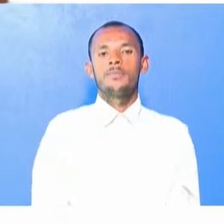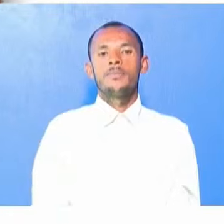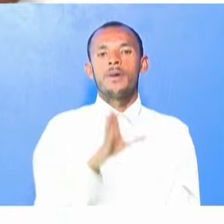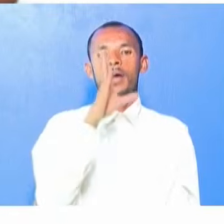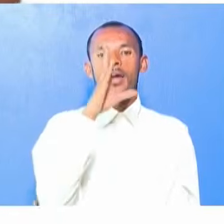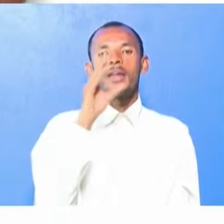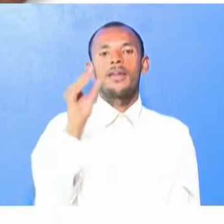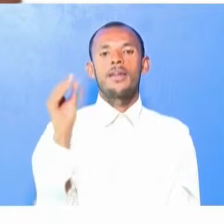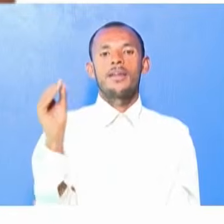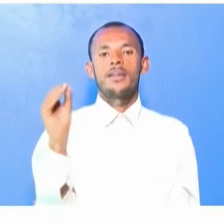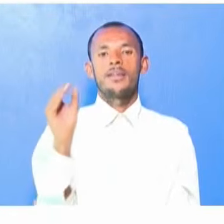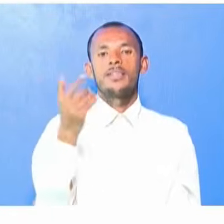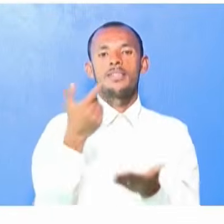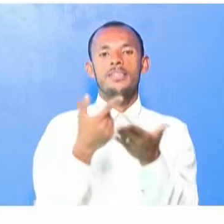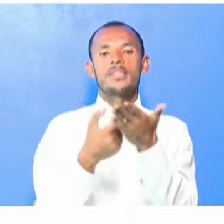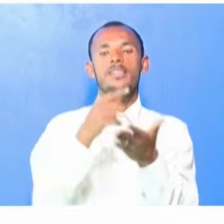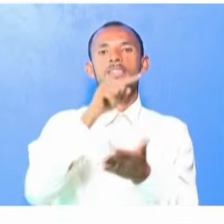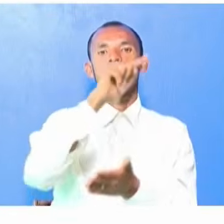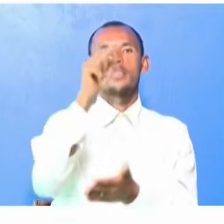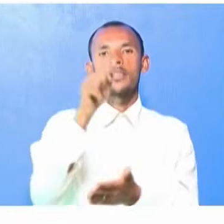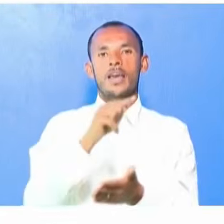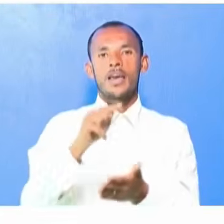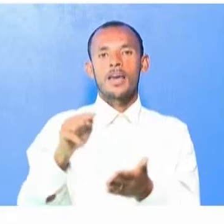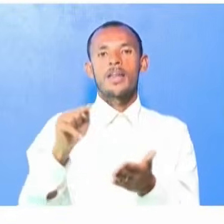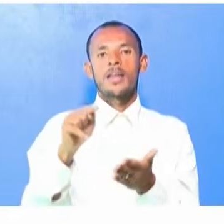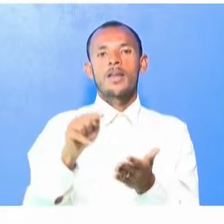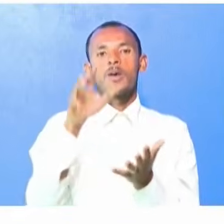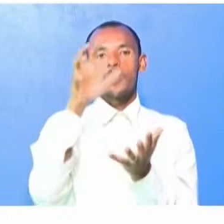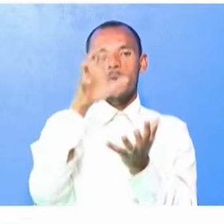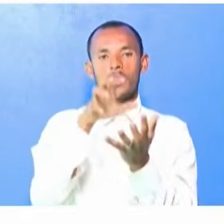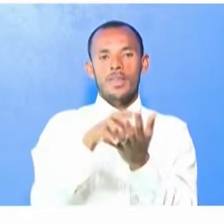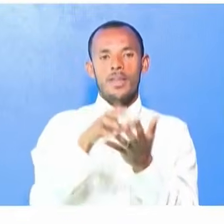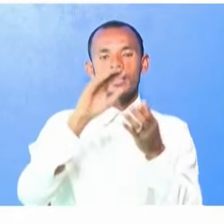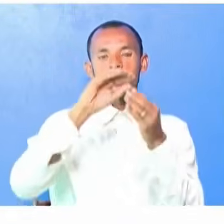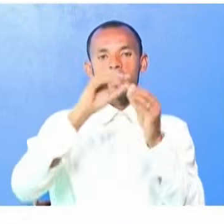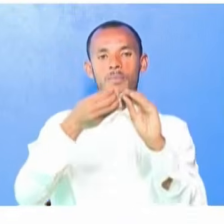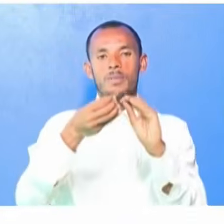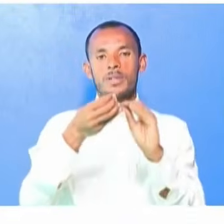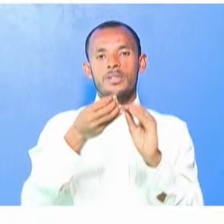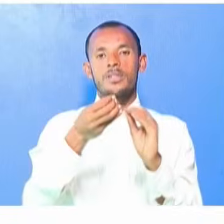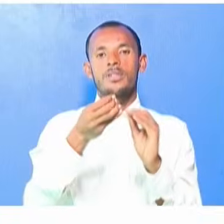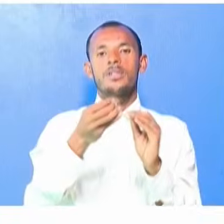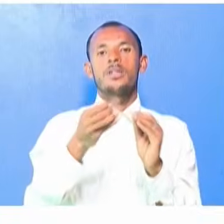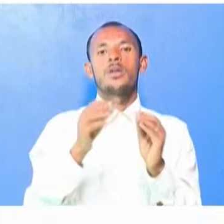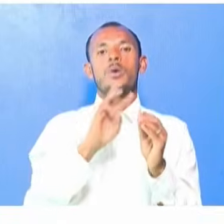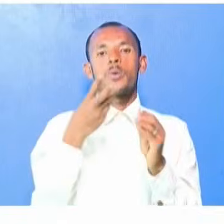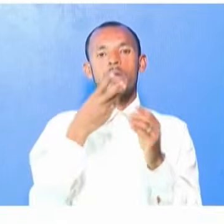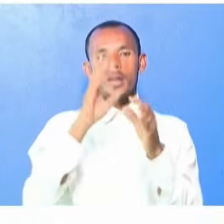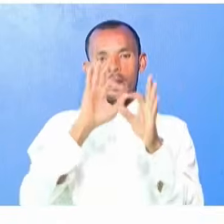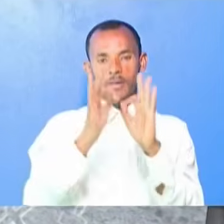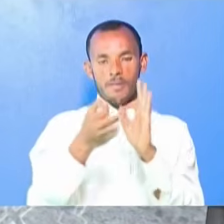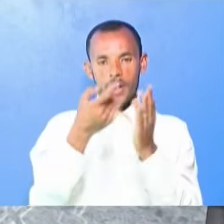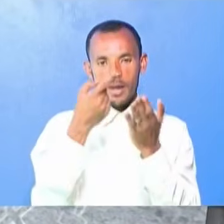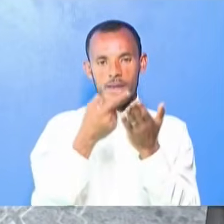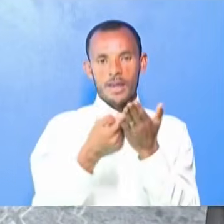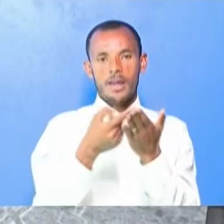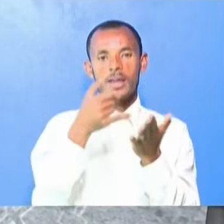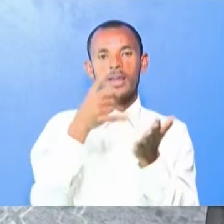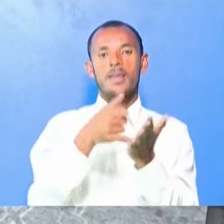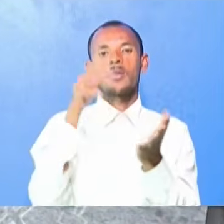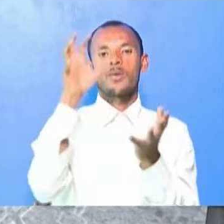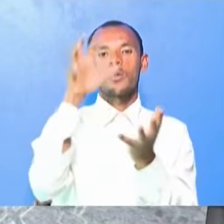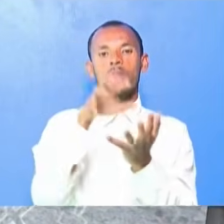and this Z contains the numbers as said, as we defined it here. It